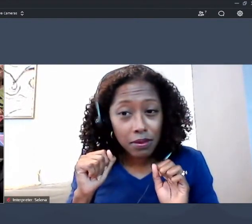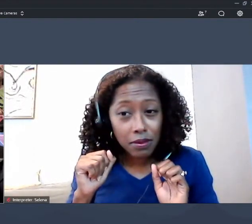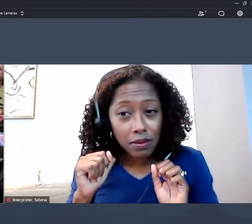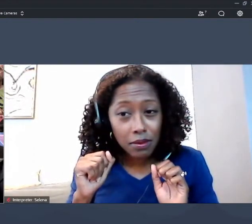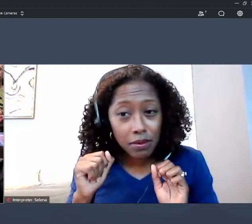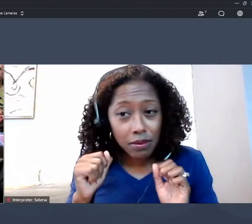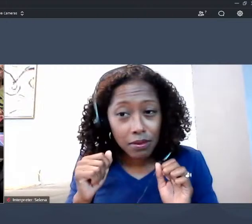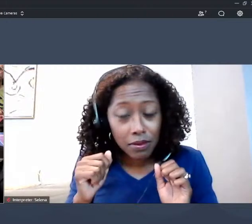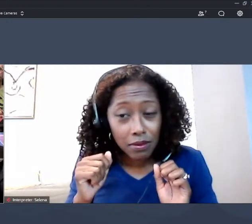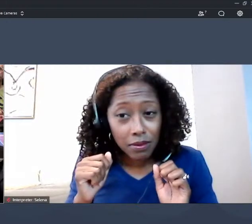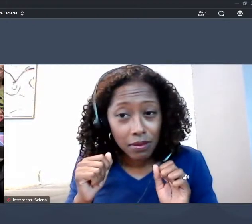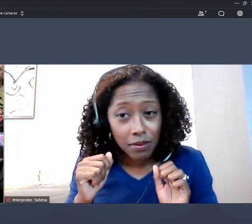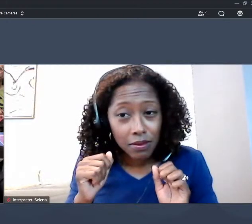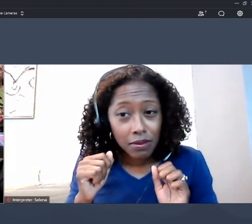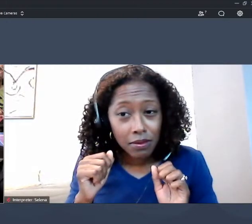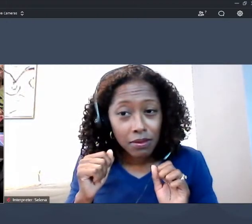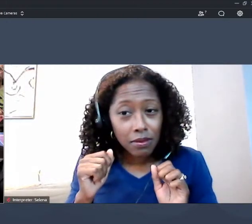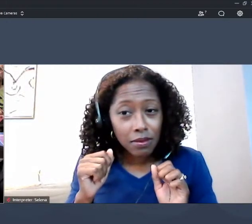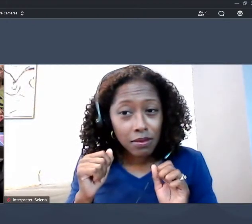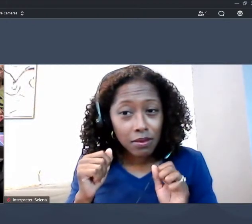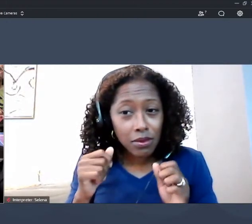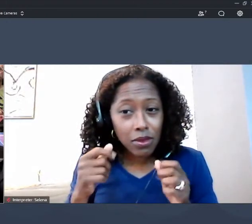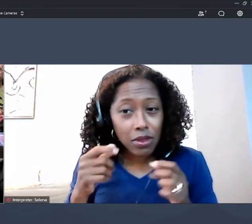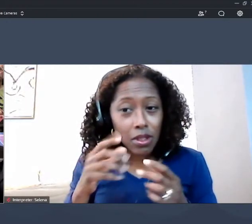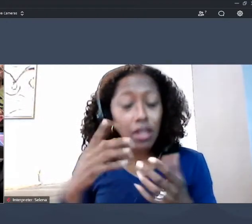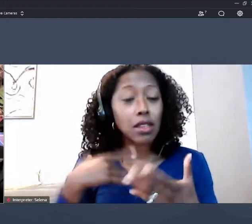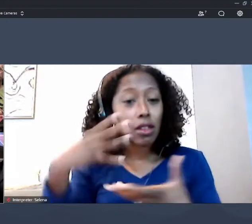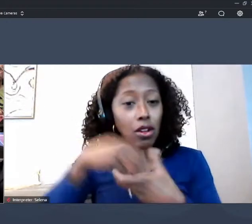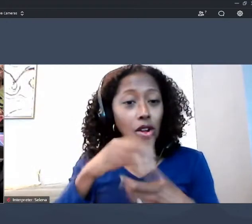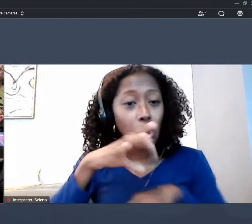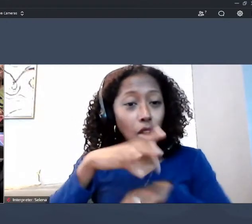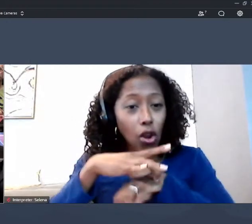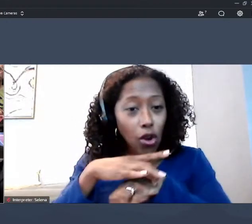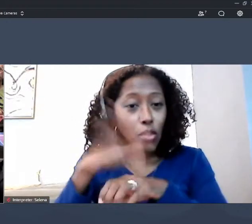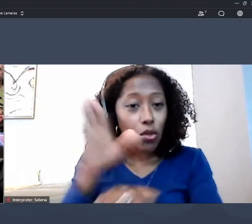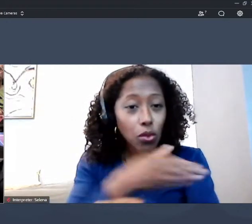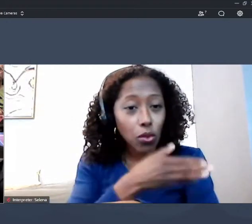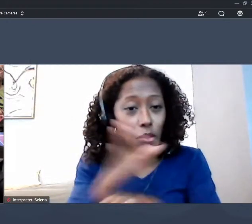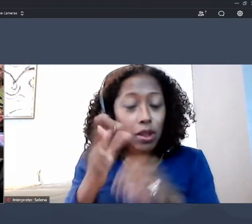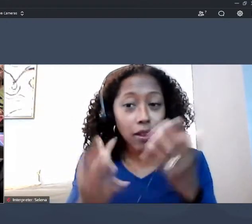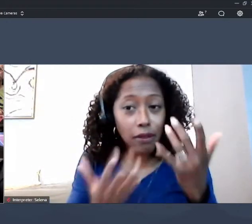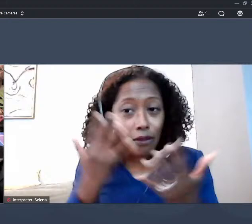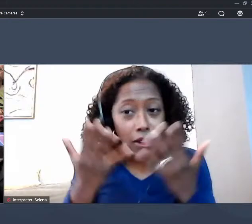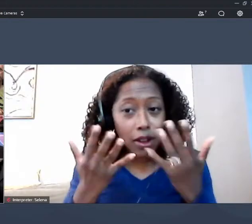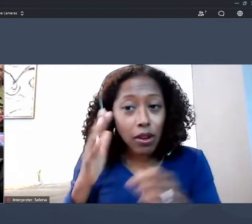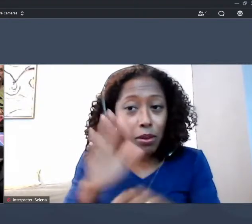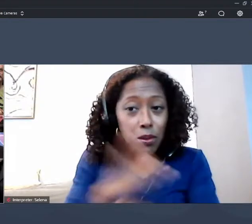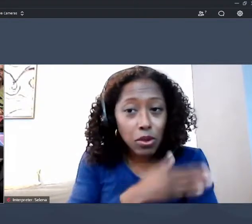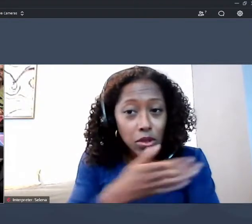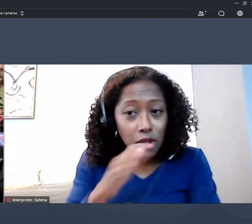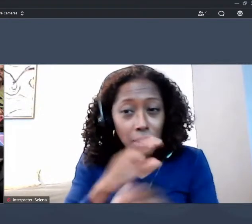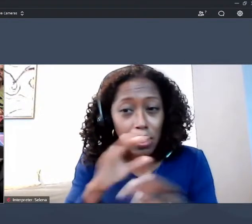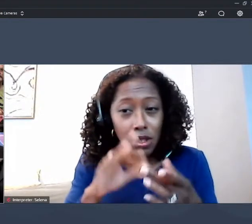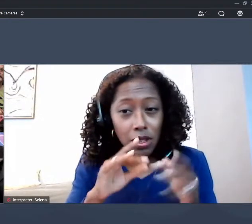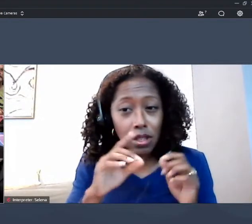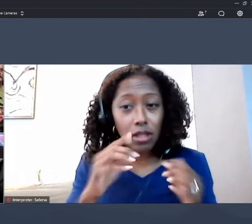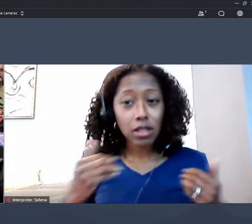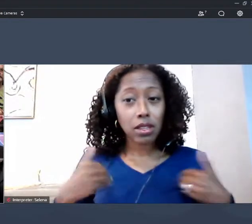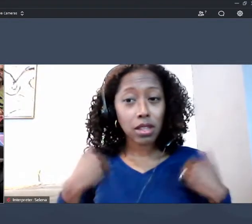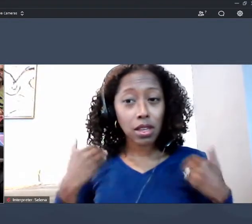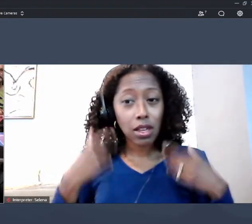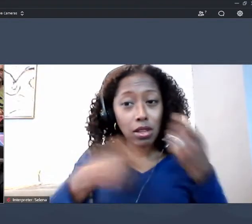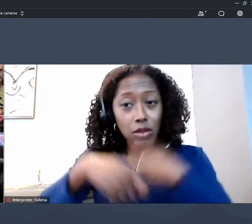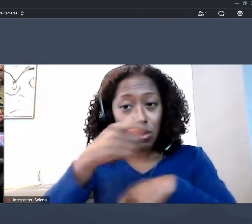Heart, which included a cover of Earth, Wind, and Fire hit Reason, featured Solomon Soul Young, who